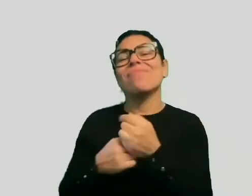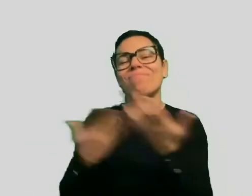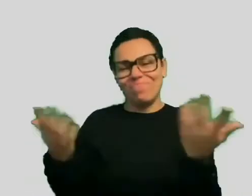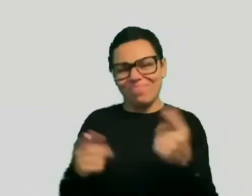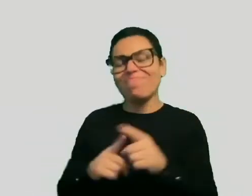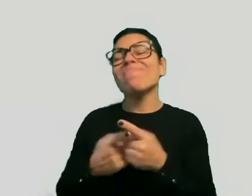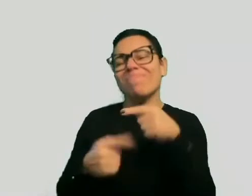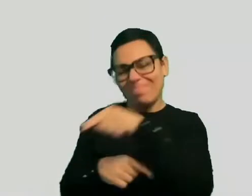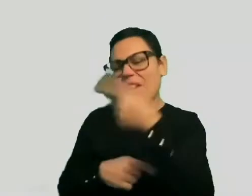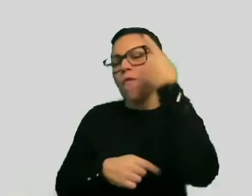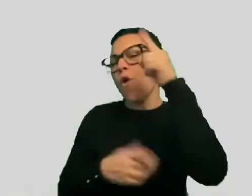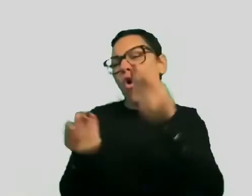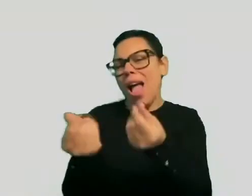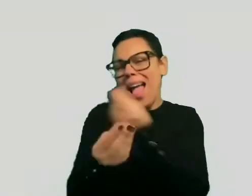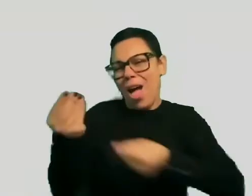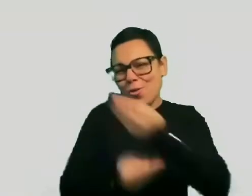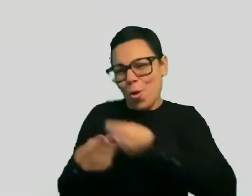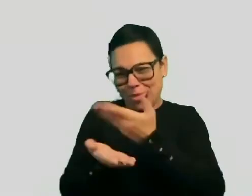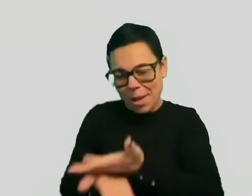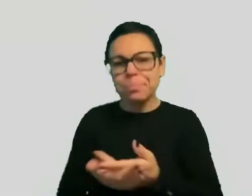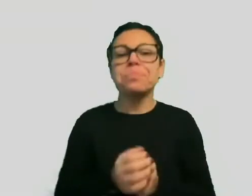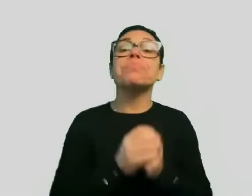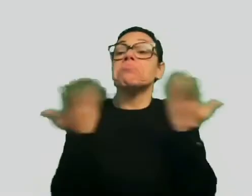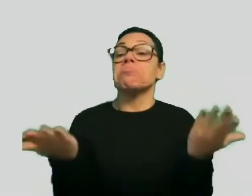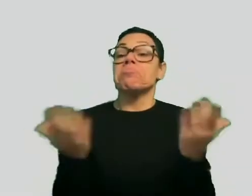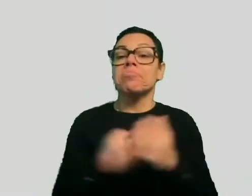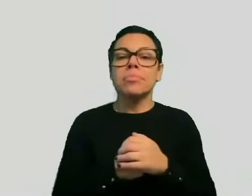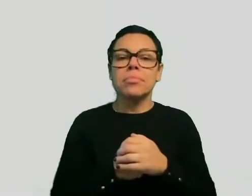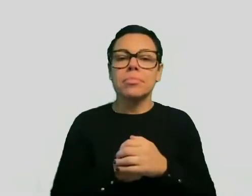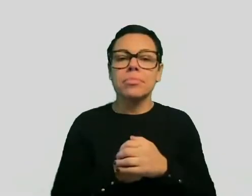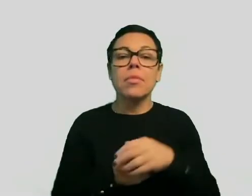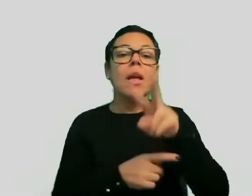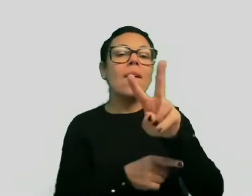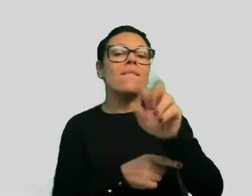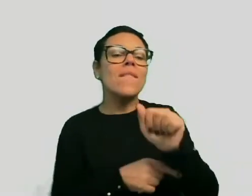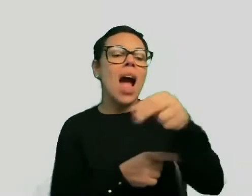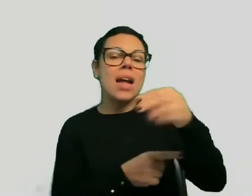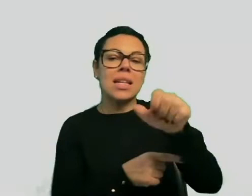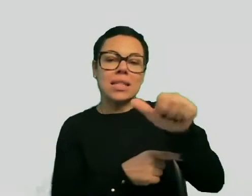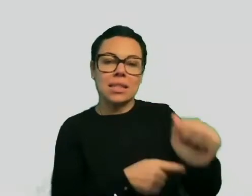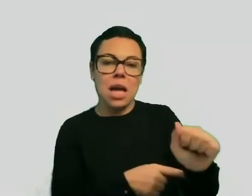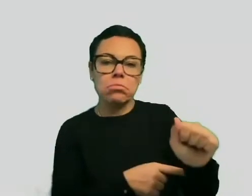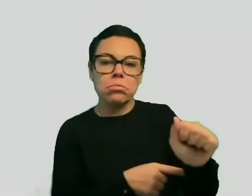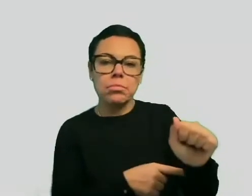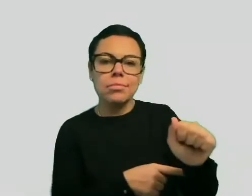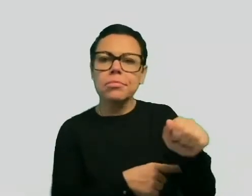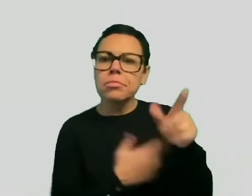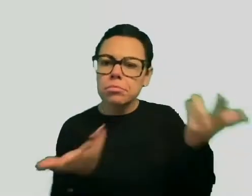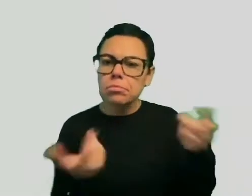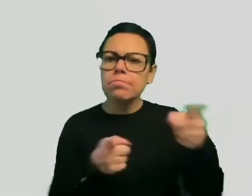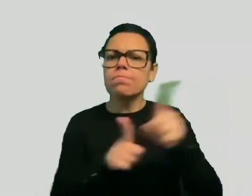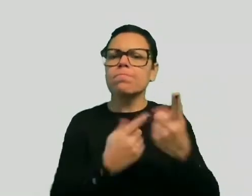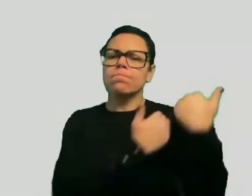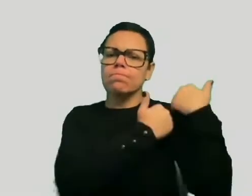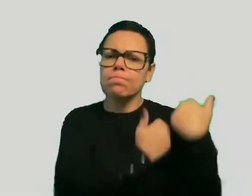here nodding. We're first going to go to Vanessa in Spain. You're the Deputy General Director of Governance and Coordination of Public Procurement at the